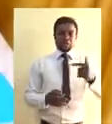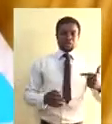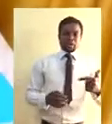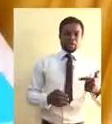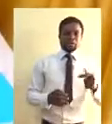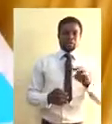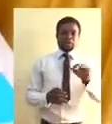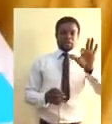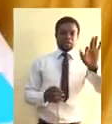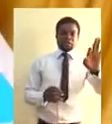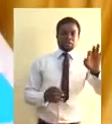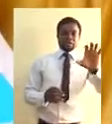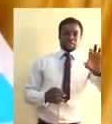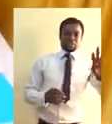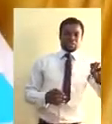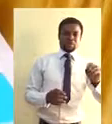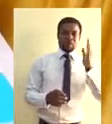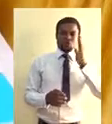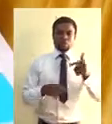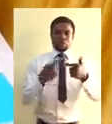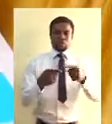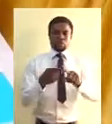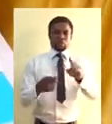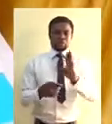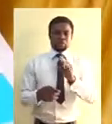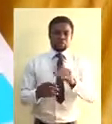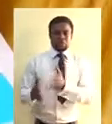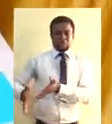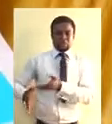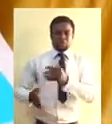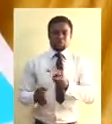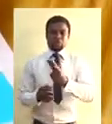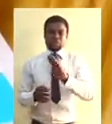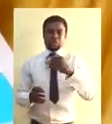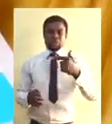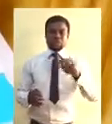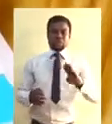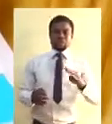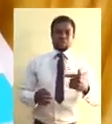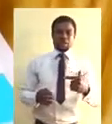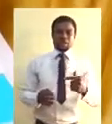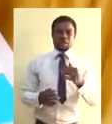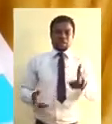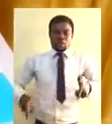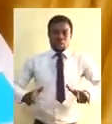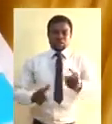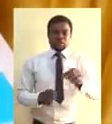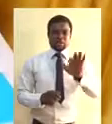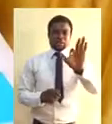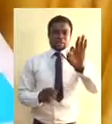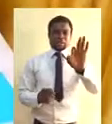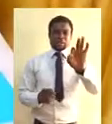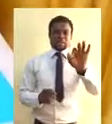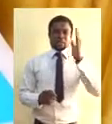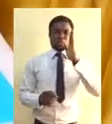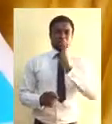19 centimeter is going to be the front of the bag. The second side of the bag is the 8 again, while the 19 is going to